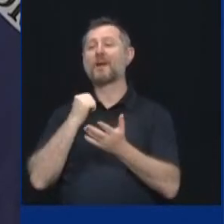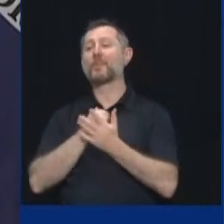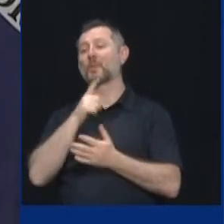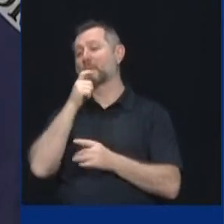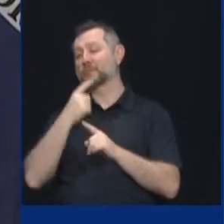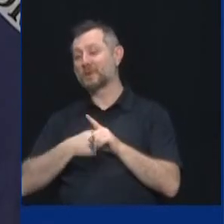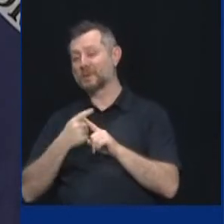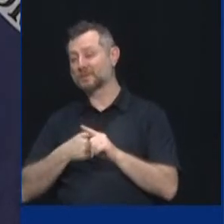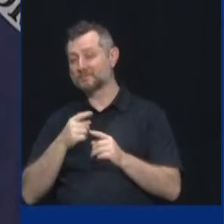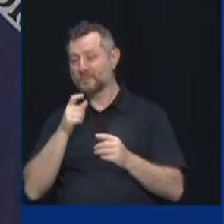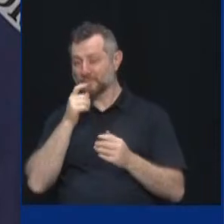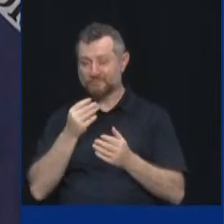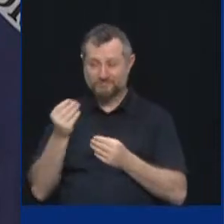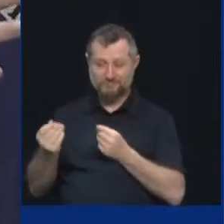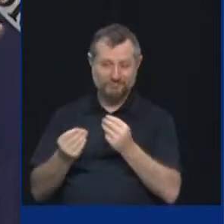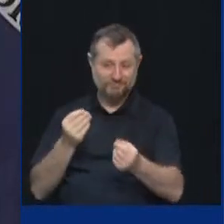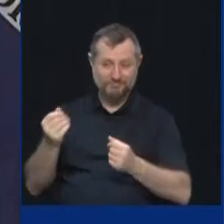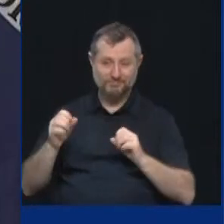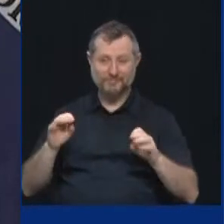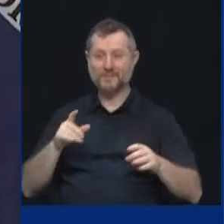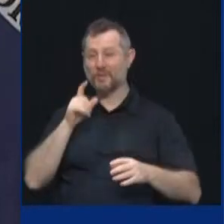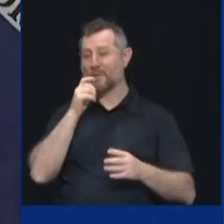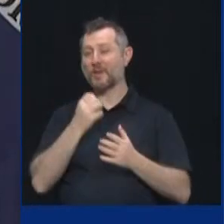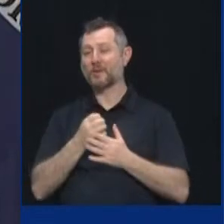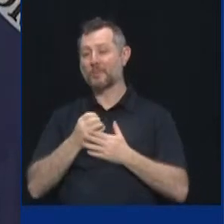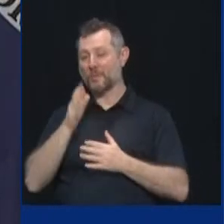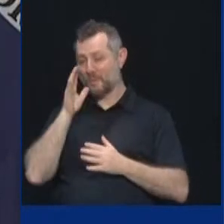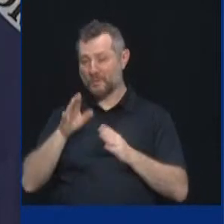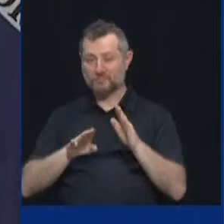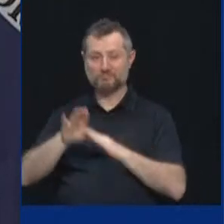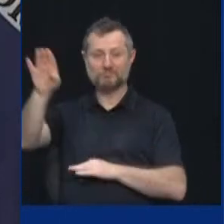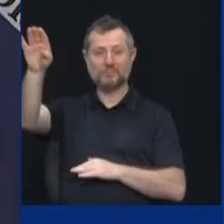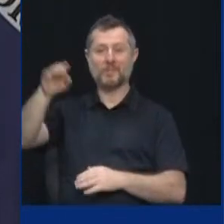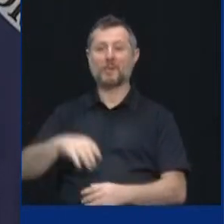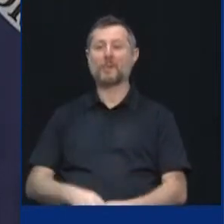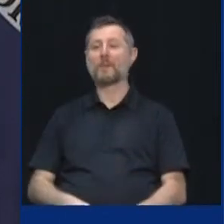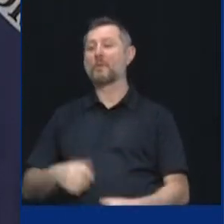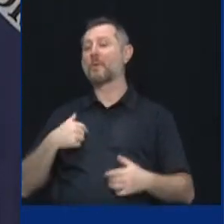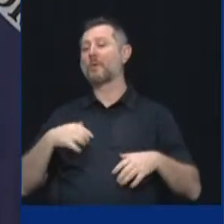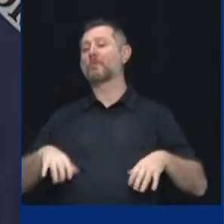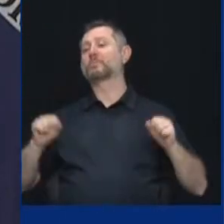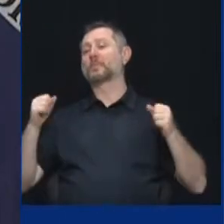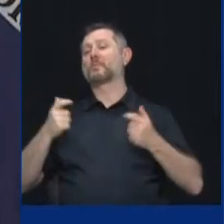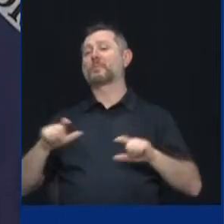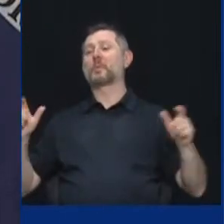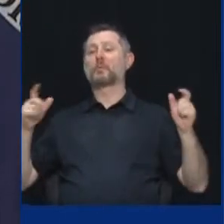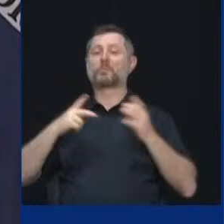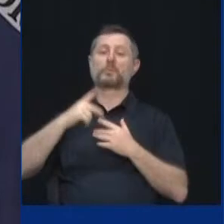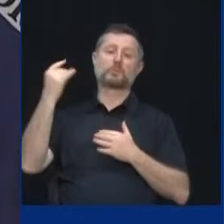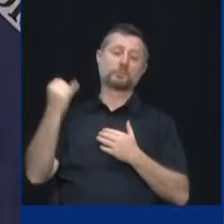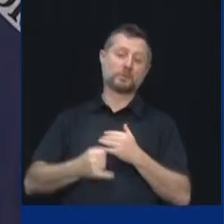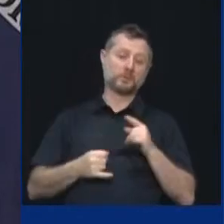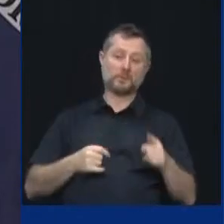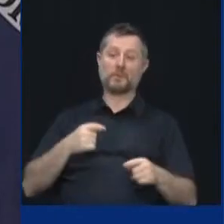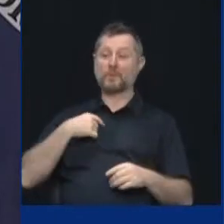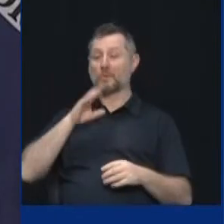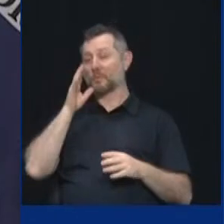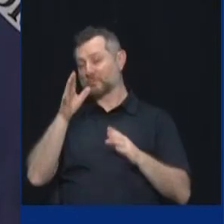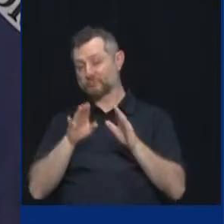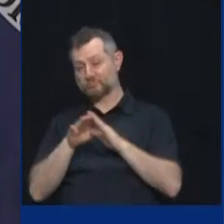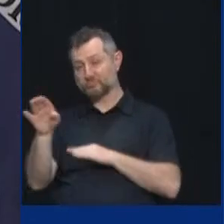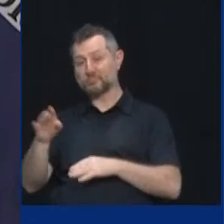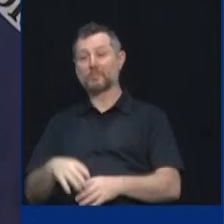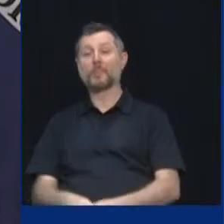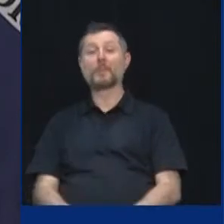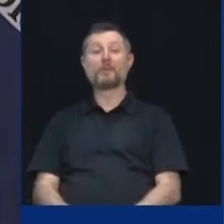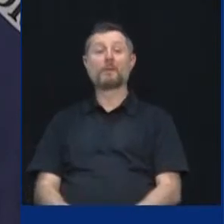It will come back. All these big projects that we're doing, it will come back. Crime, quality